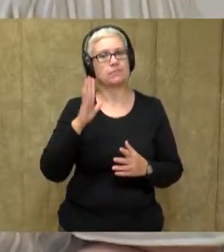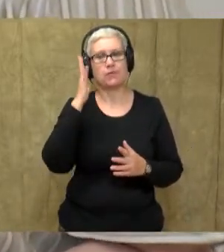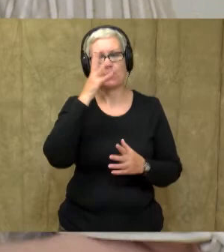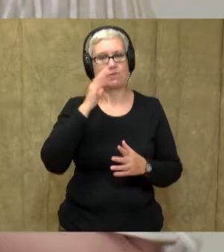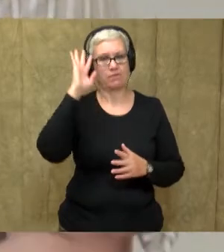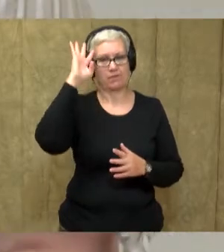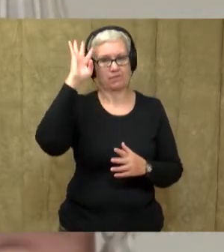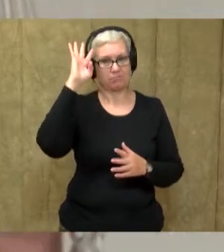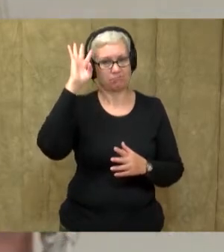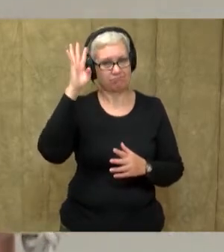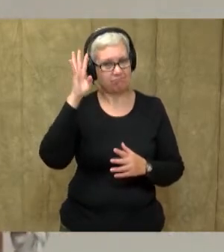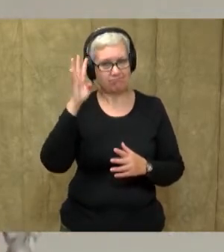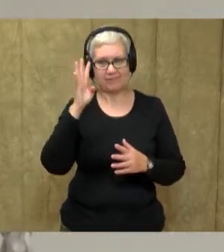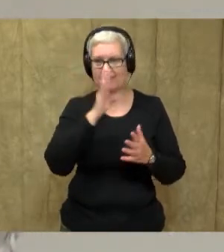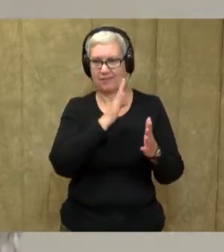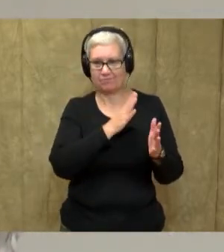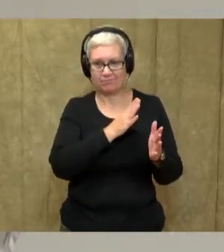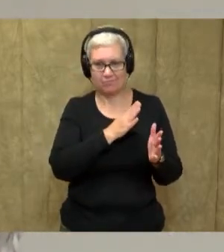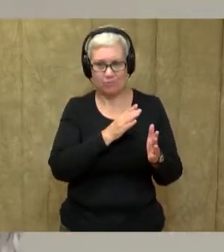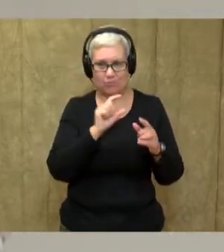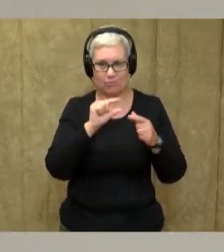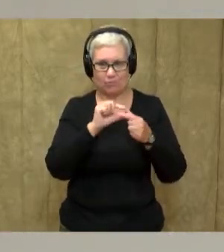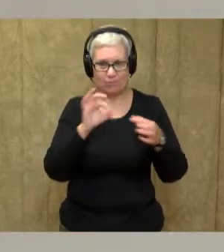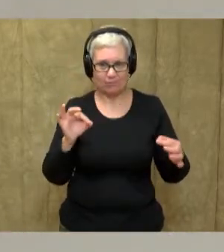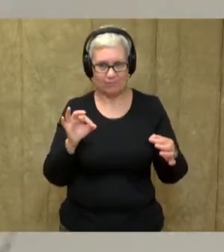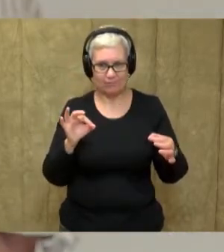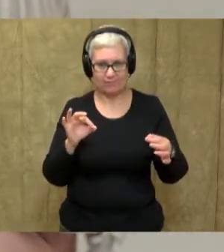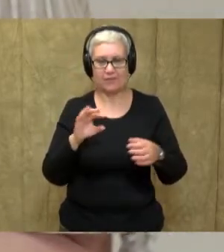placed, standing there in front of the Lincoln Memorial